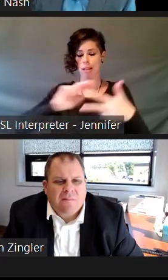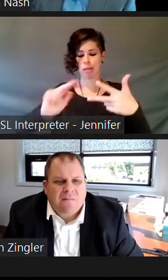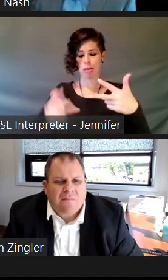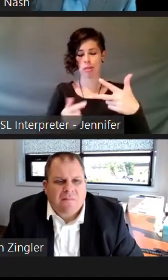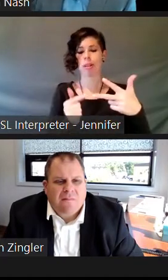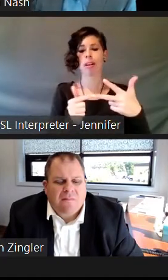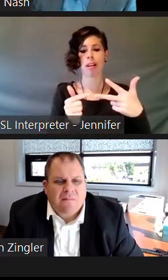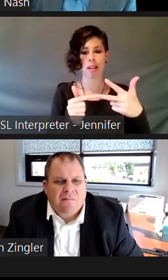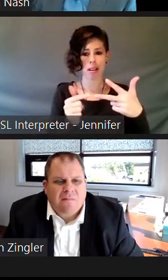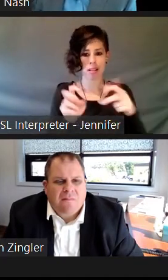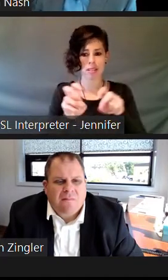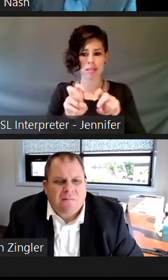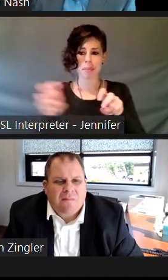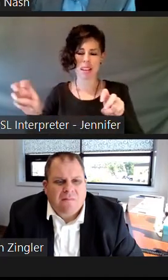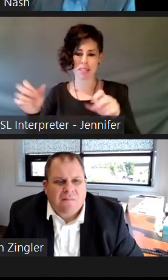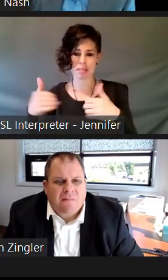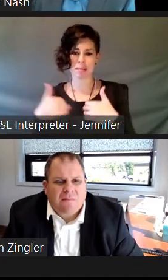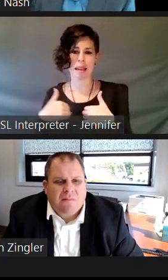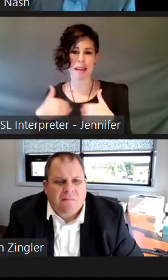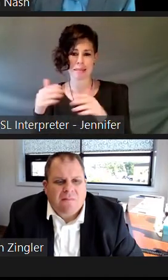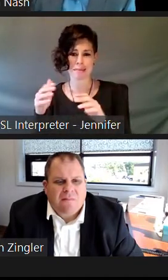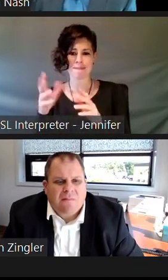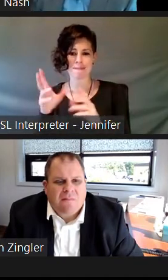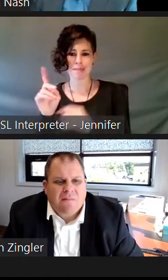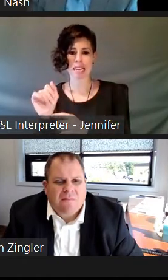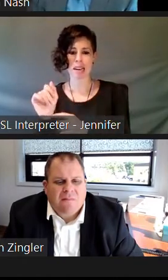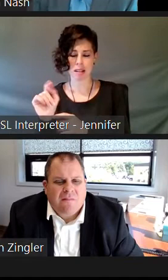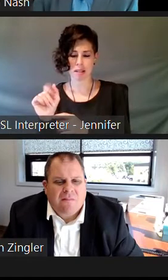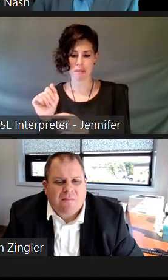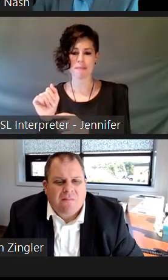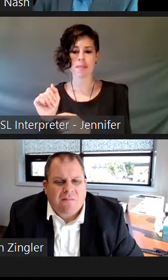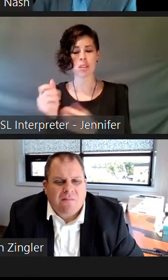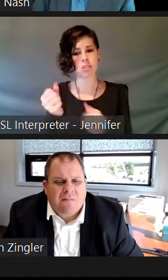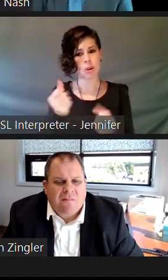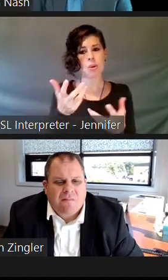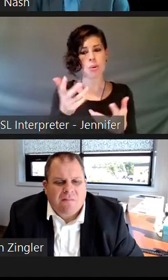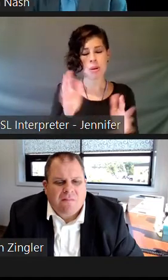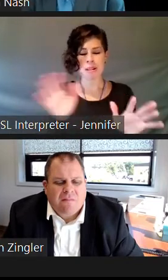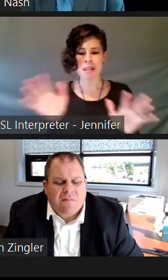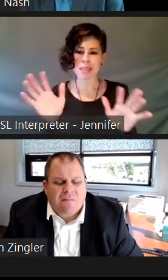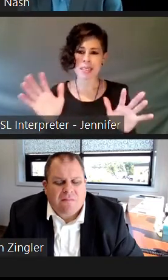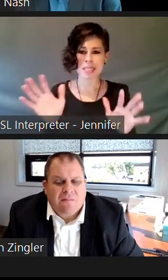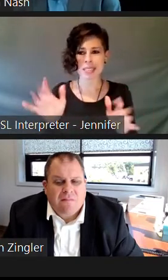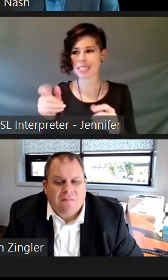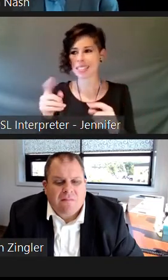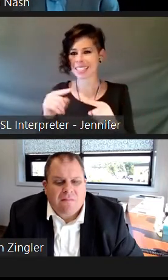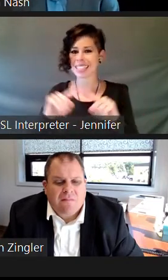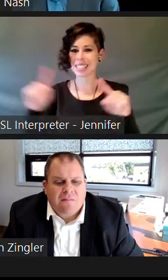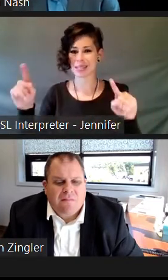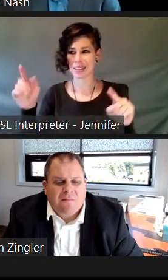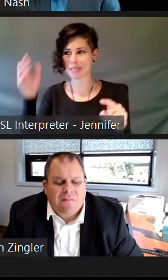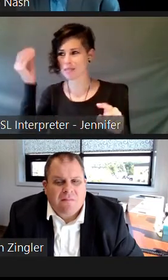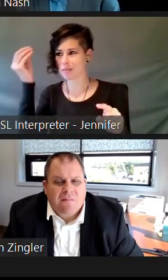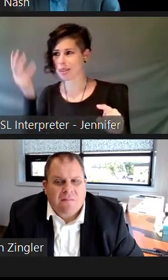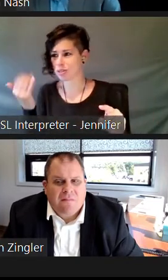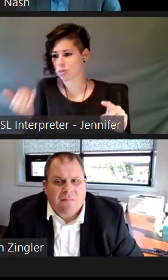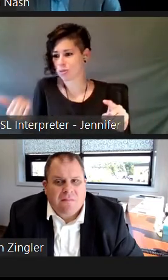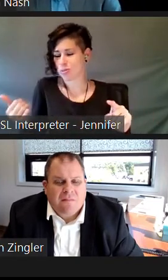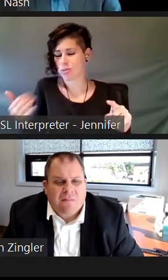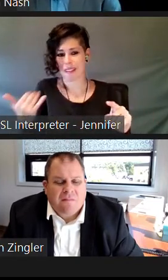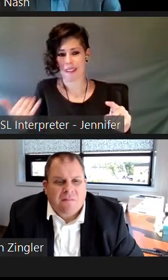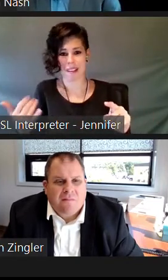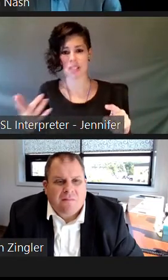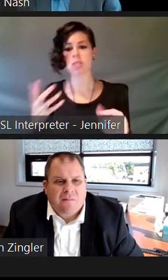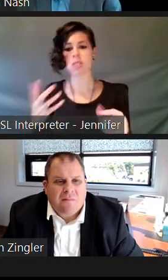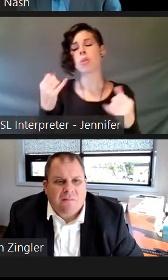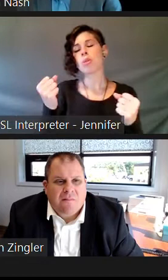some data, and some of that was overruled. It's interesting where we see this going, but we do know that booster shots are coming up. I